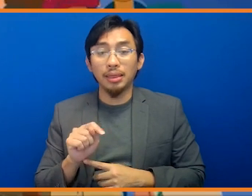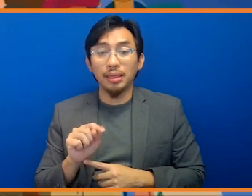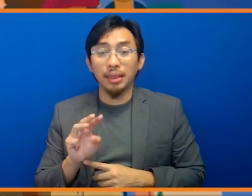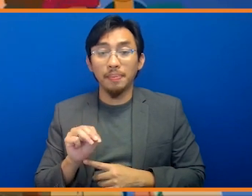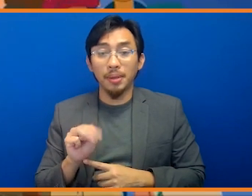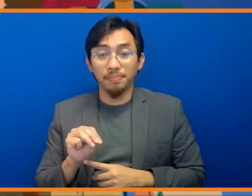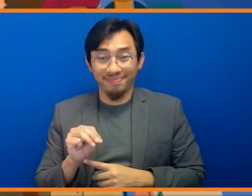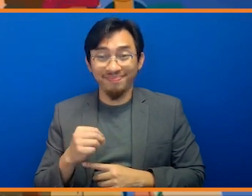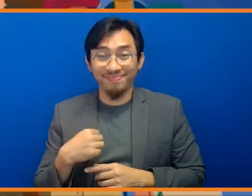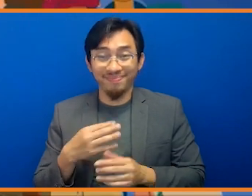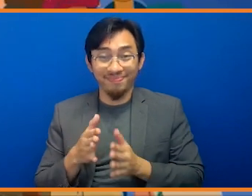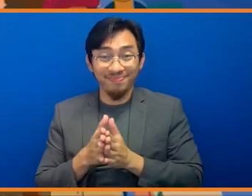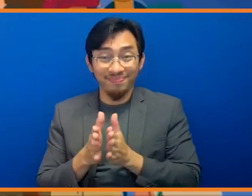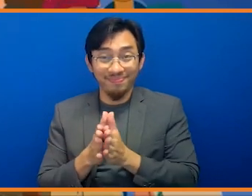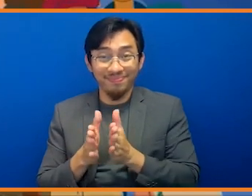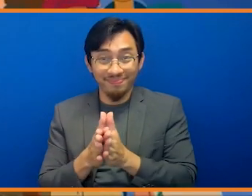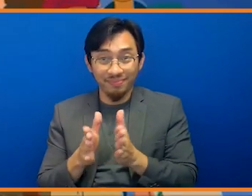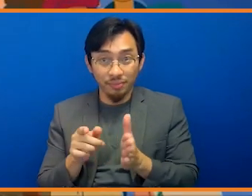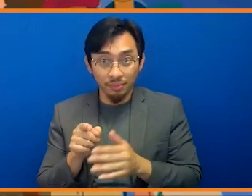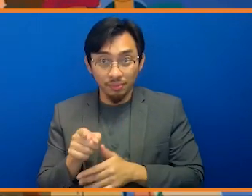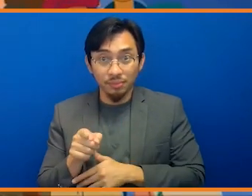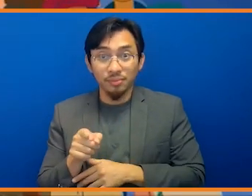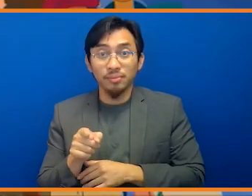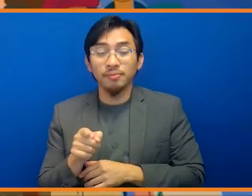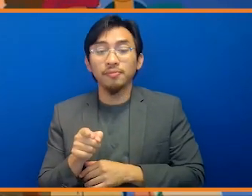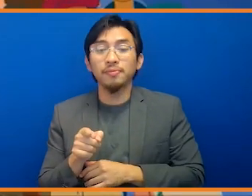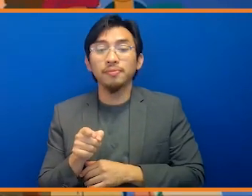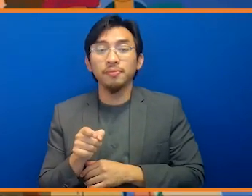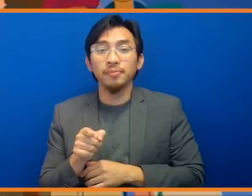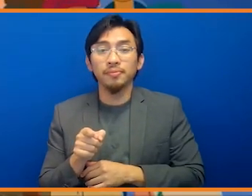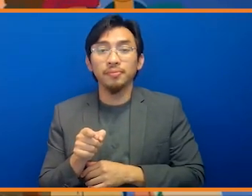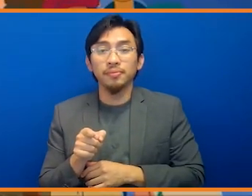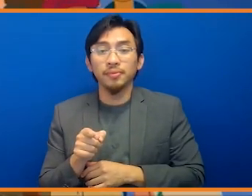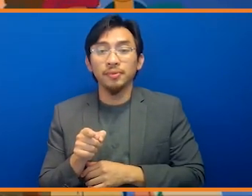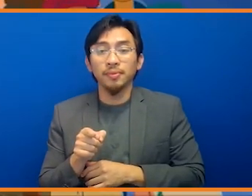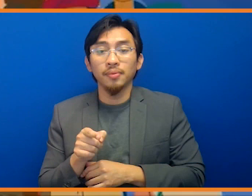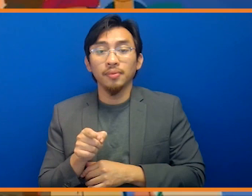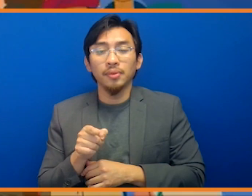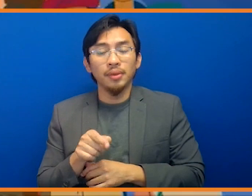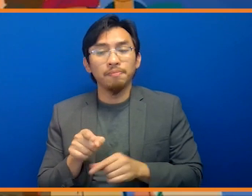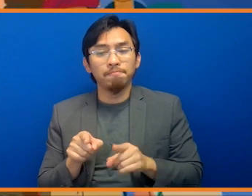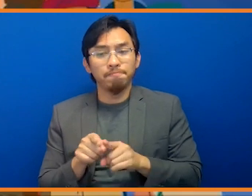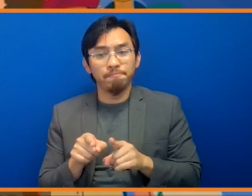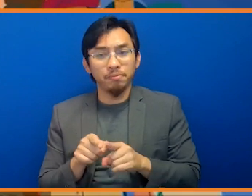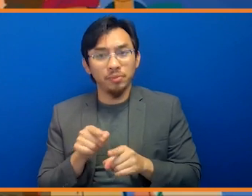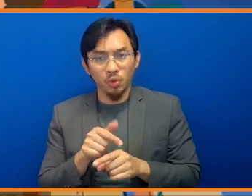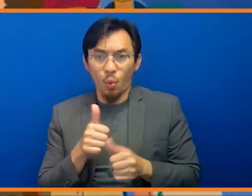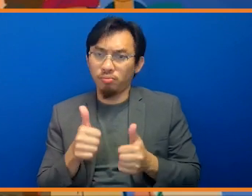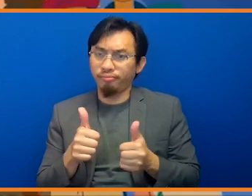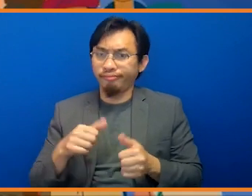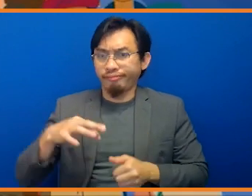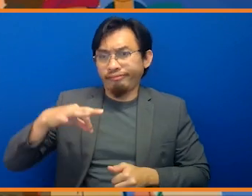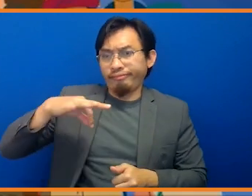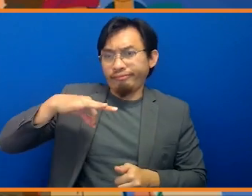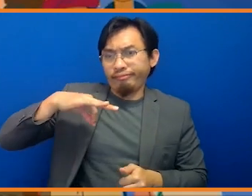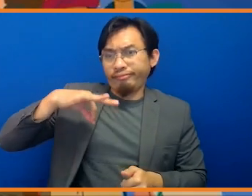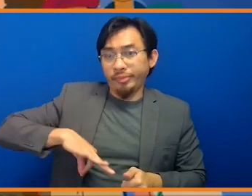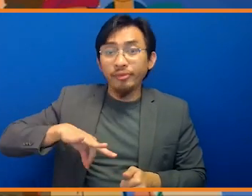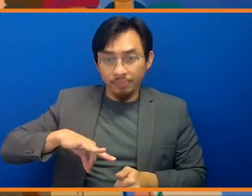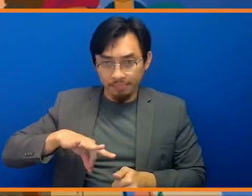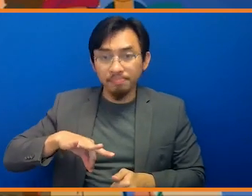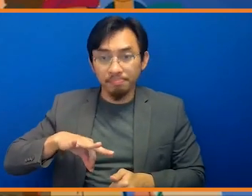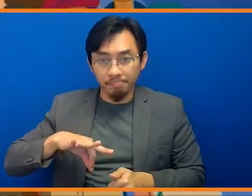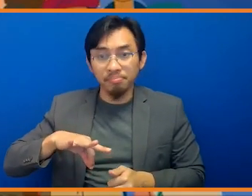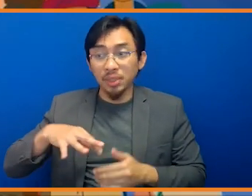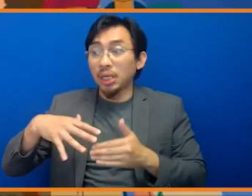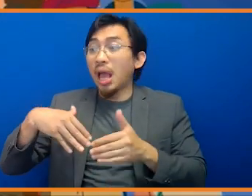ATTM, I explained this kind of function can be meaningful